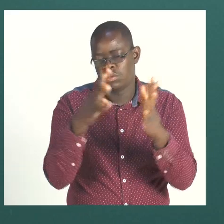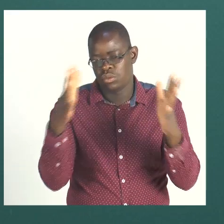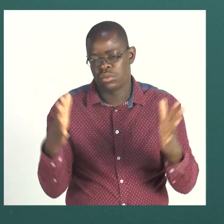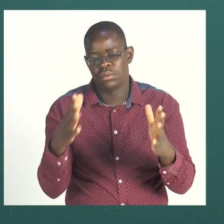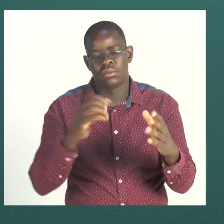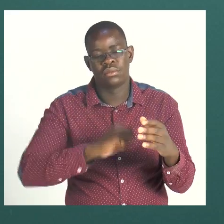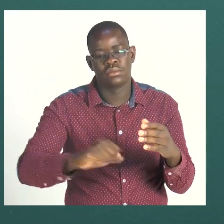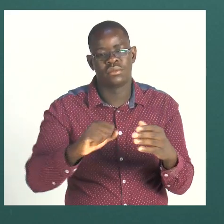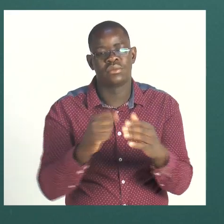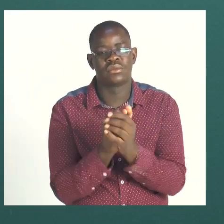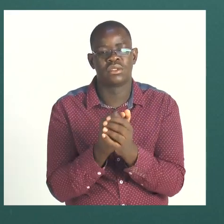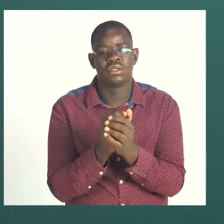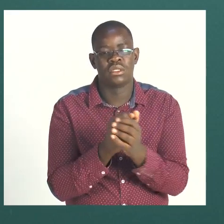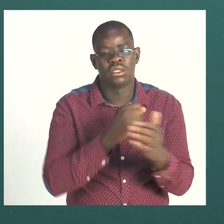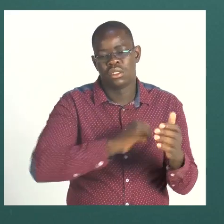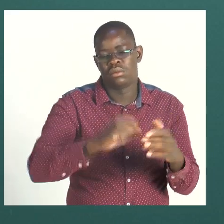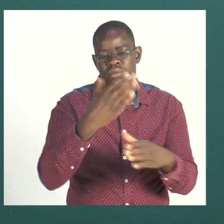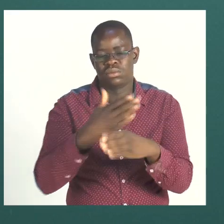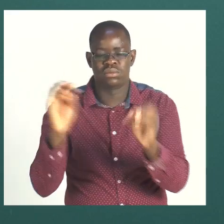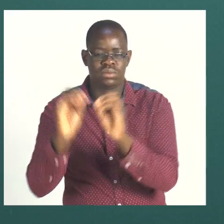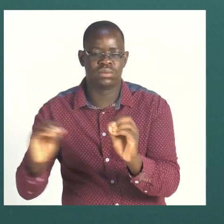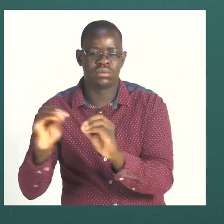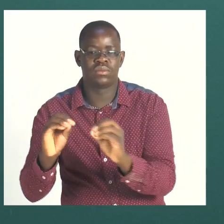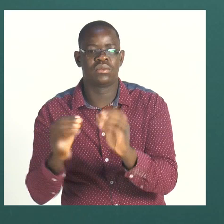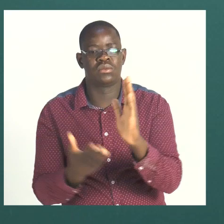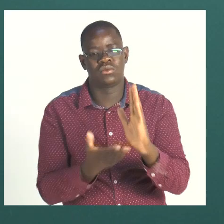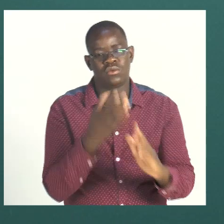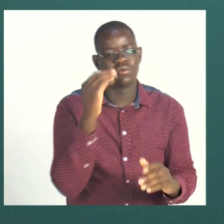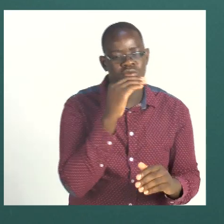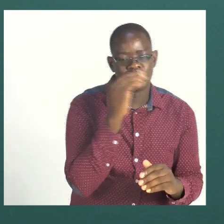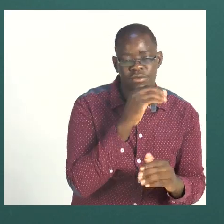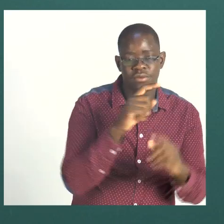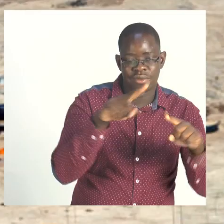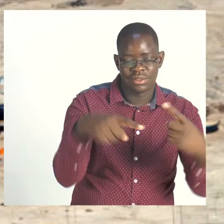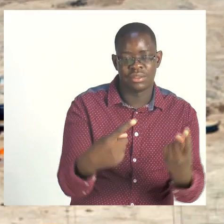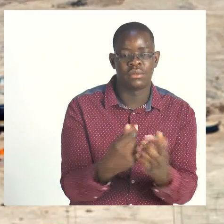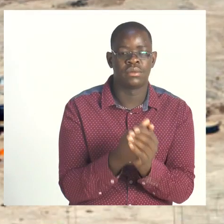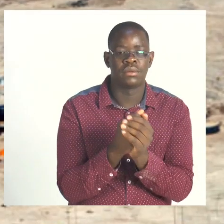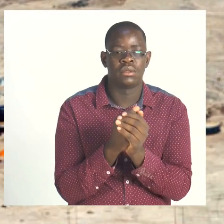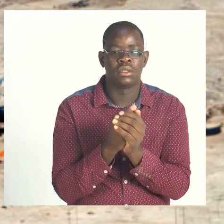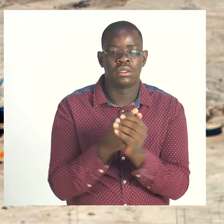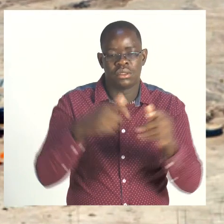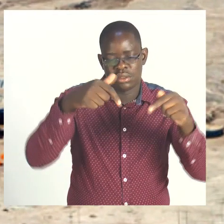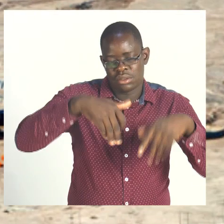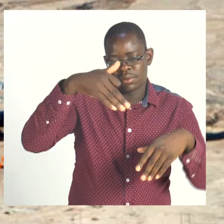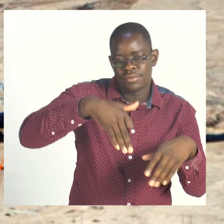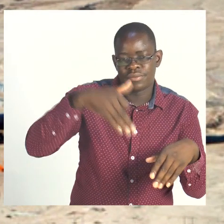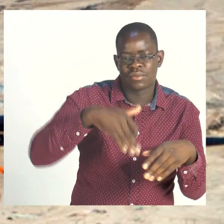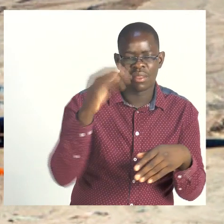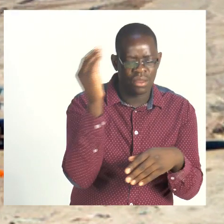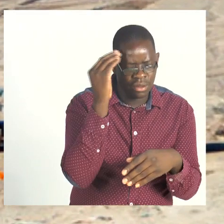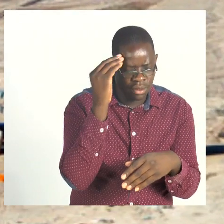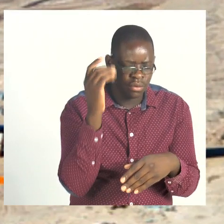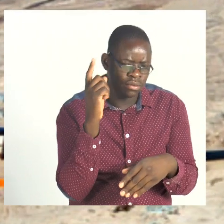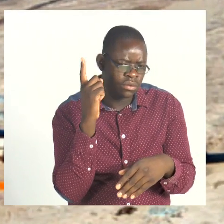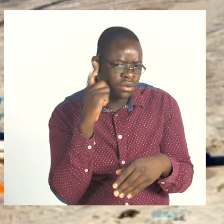available by making unproductive land more useful for food production. In Namibia, we often